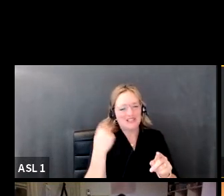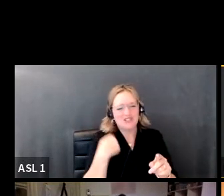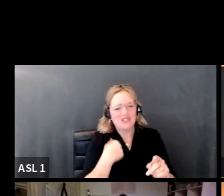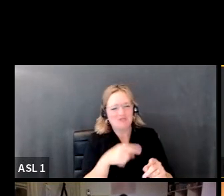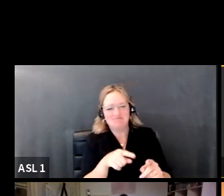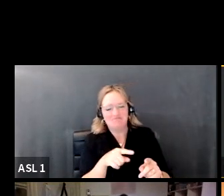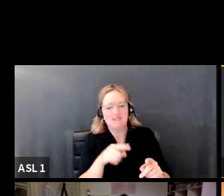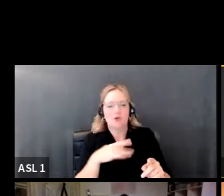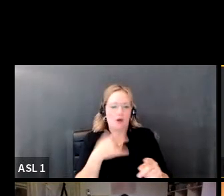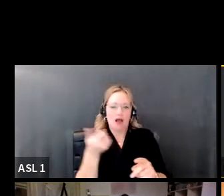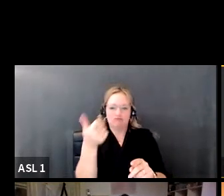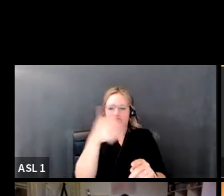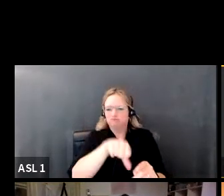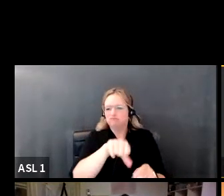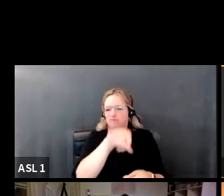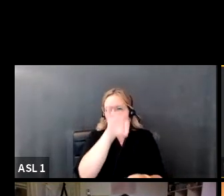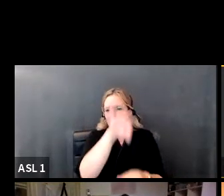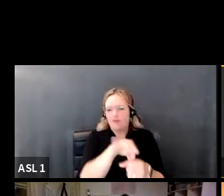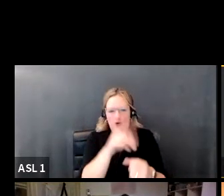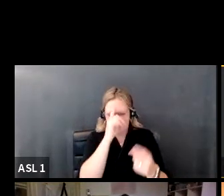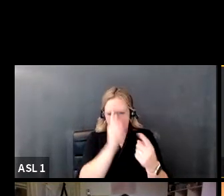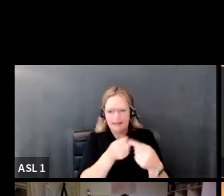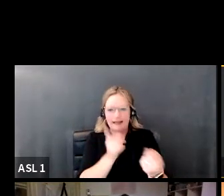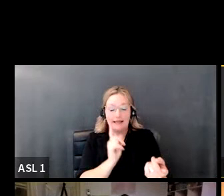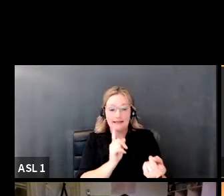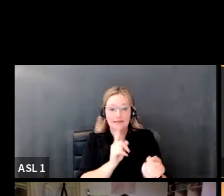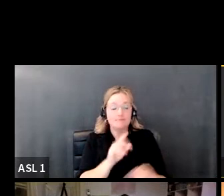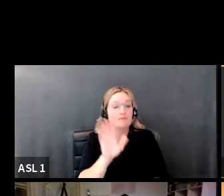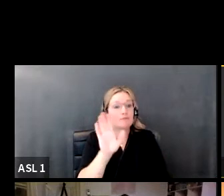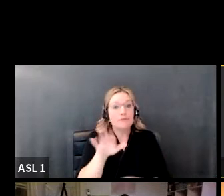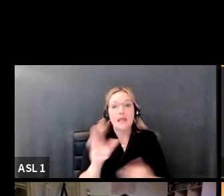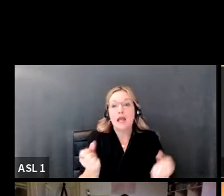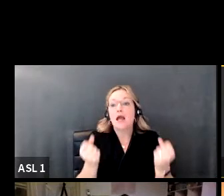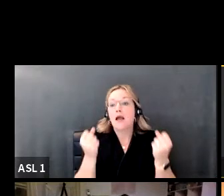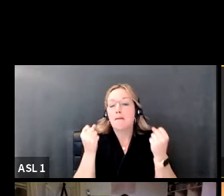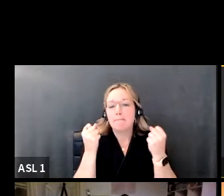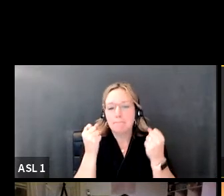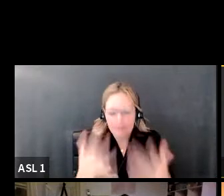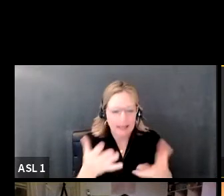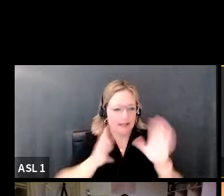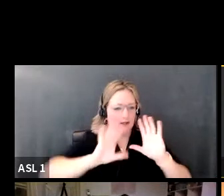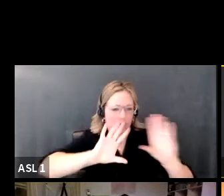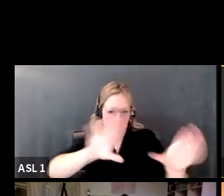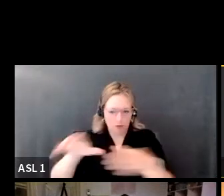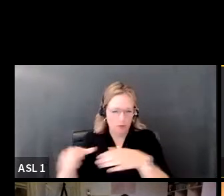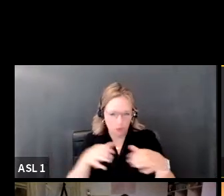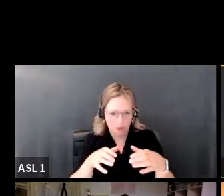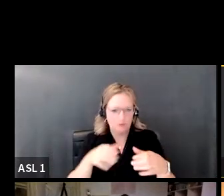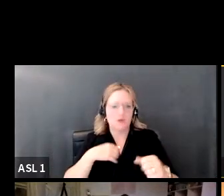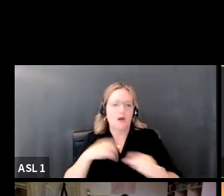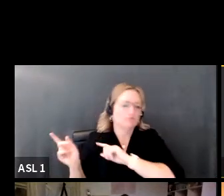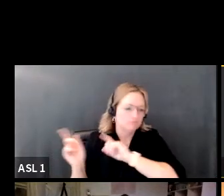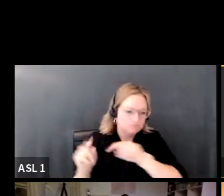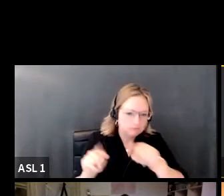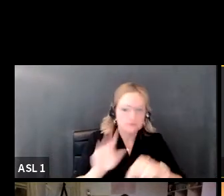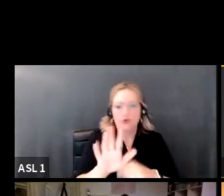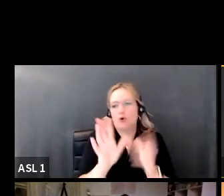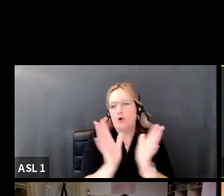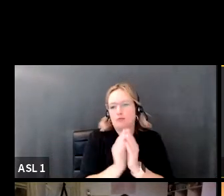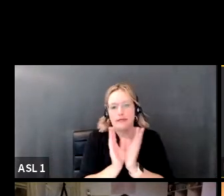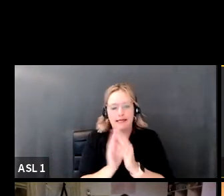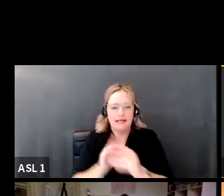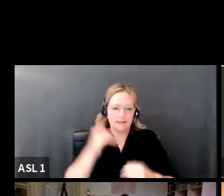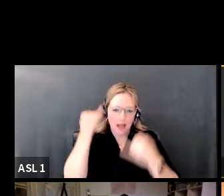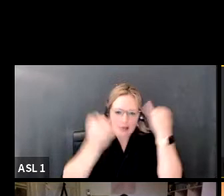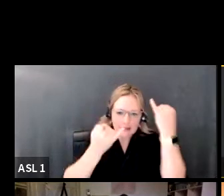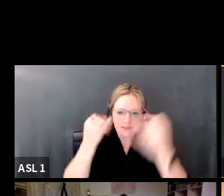groups volunteer groups who have invested a significant amount of time coming out to your meetings and providing input and